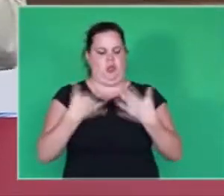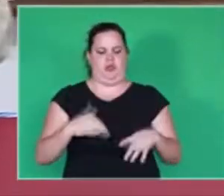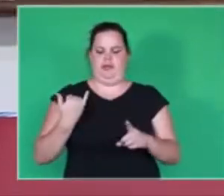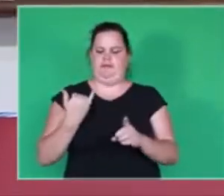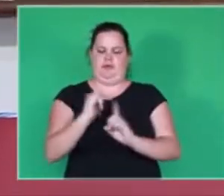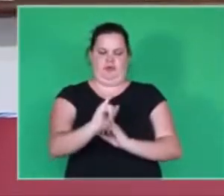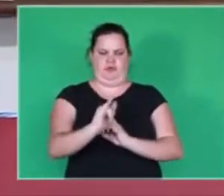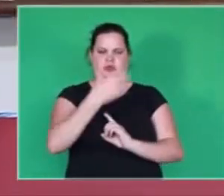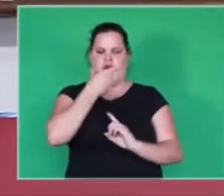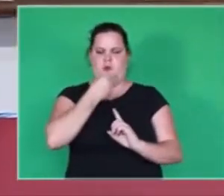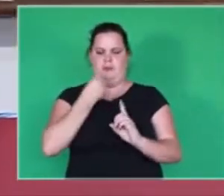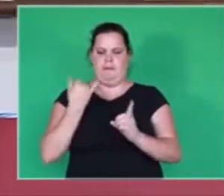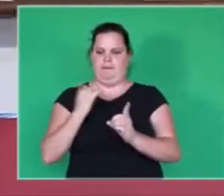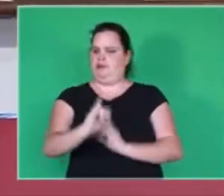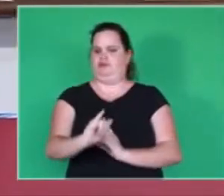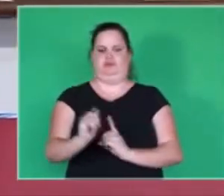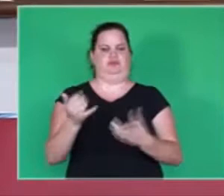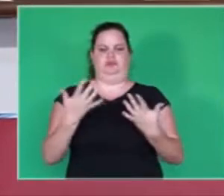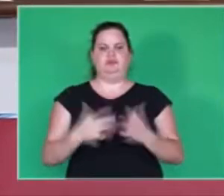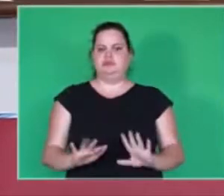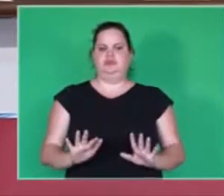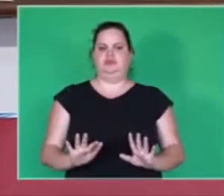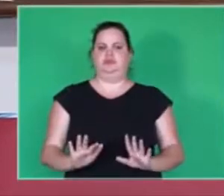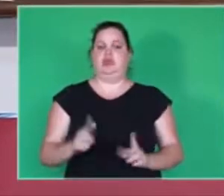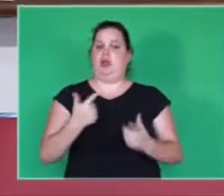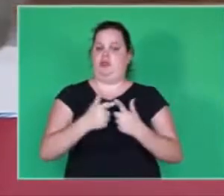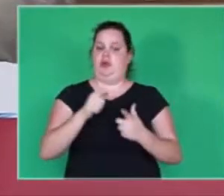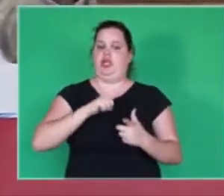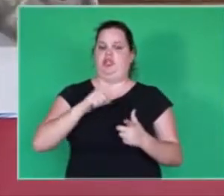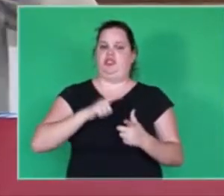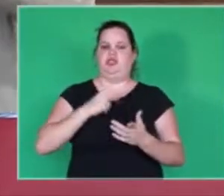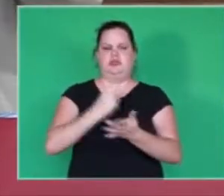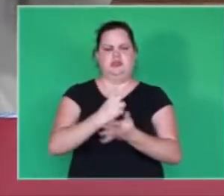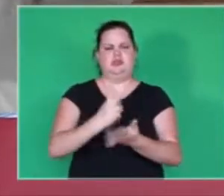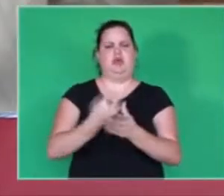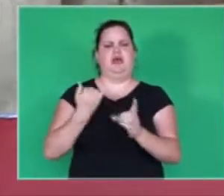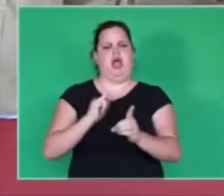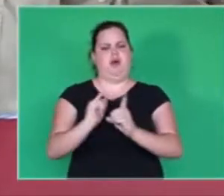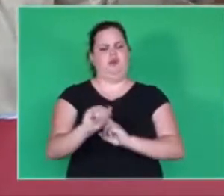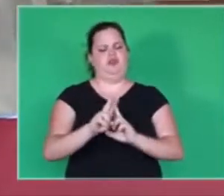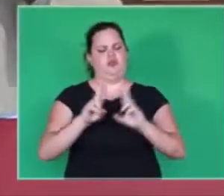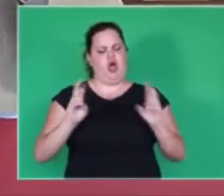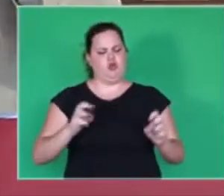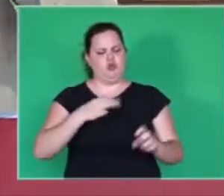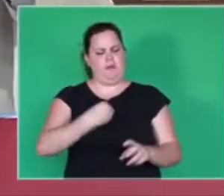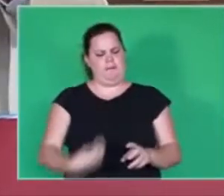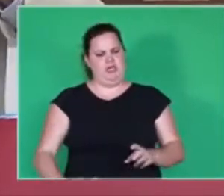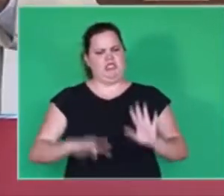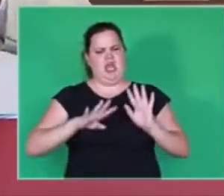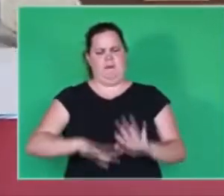to live his life without the prophets. And they were talking about the prophecy.